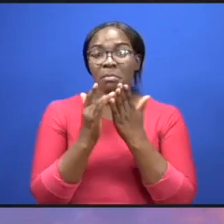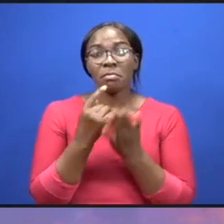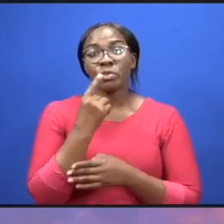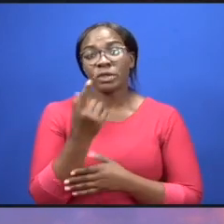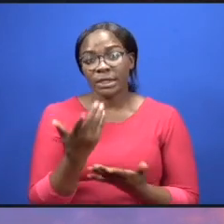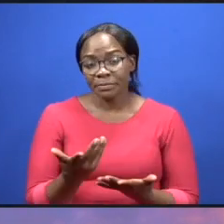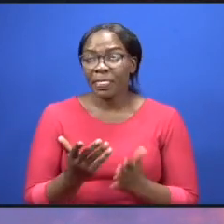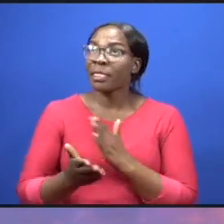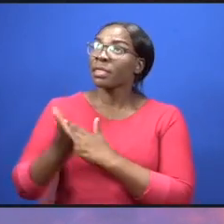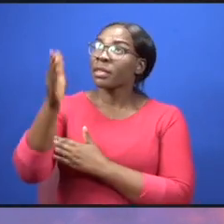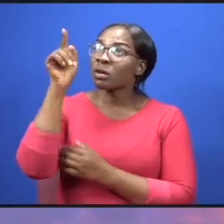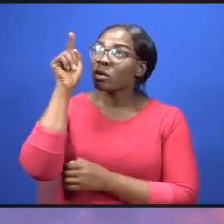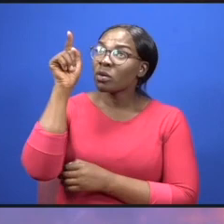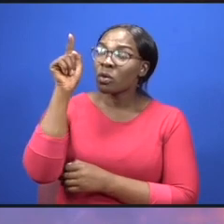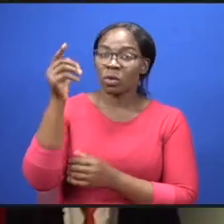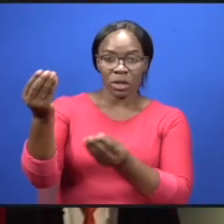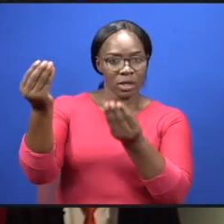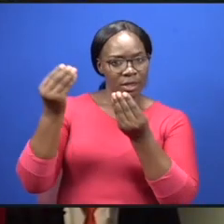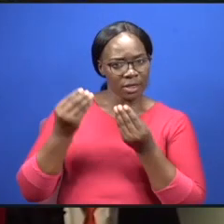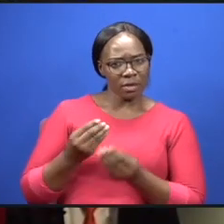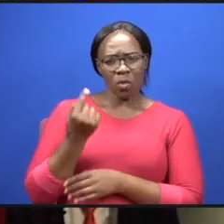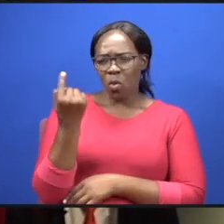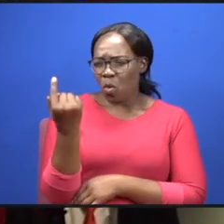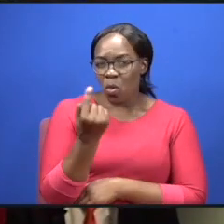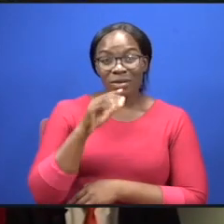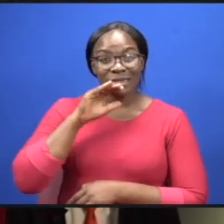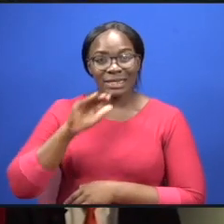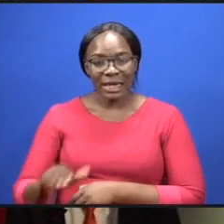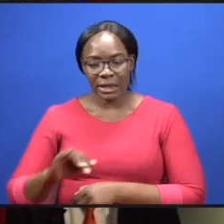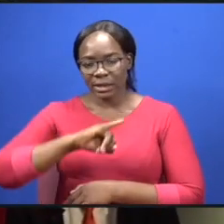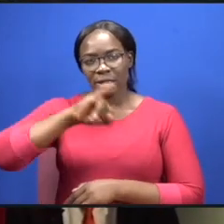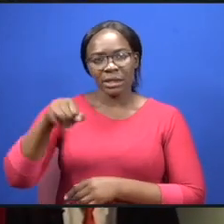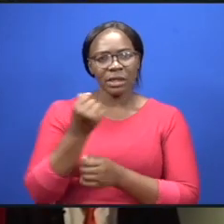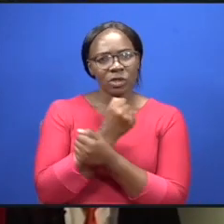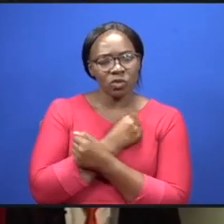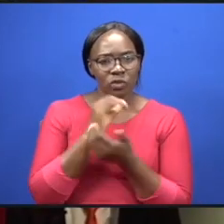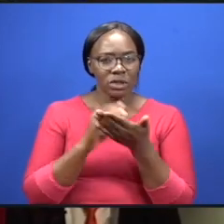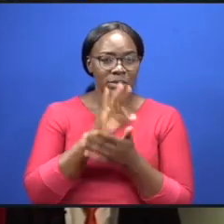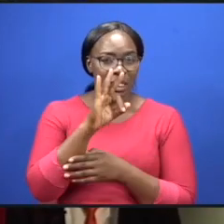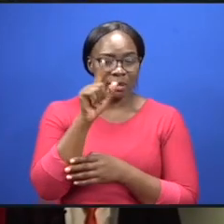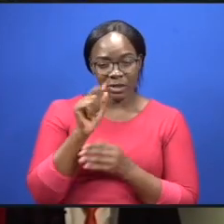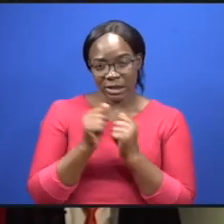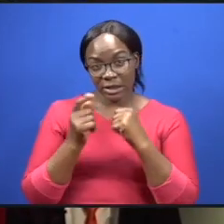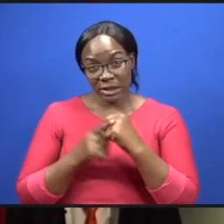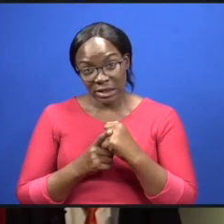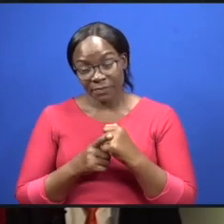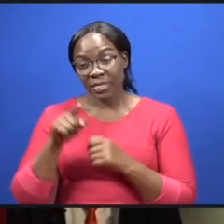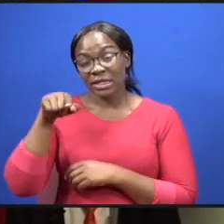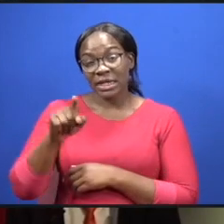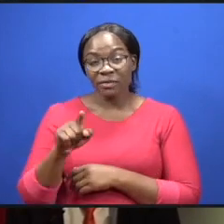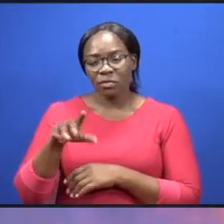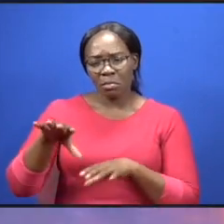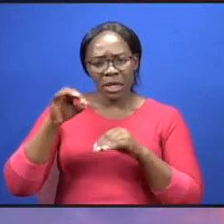says that this God gave us his one and only Son, John 3:16, who took on flesh, John chapter